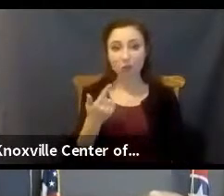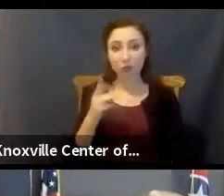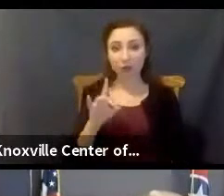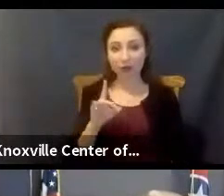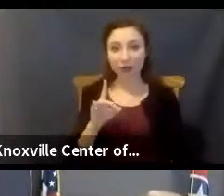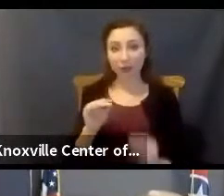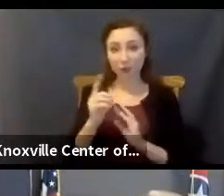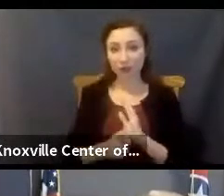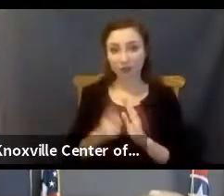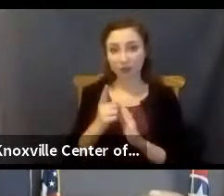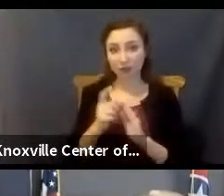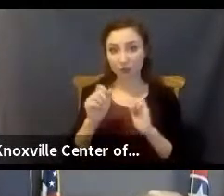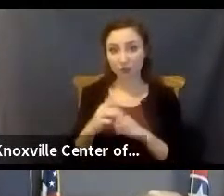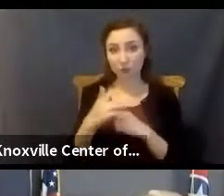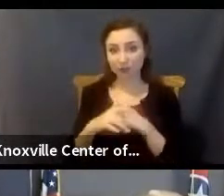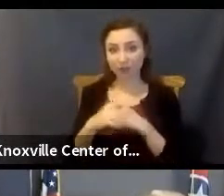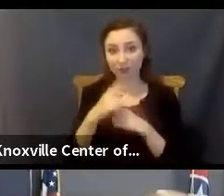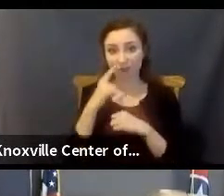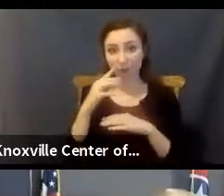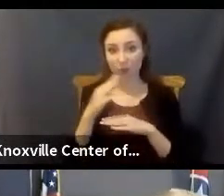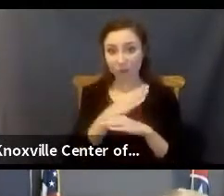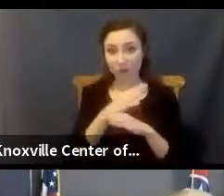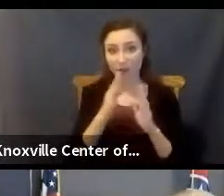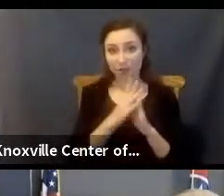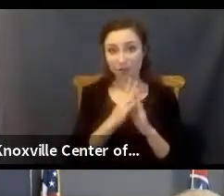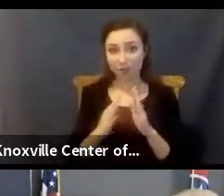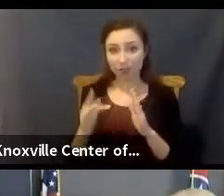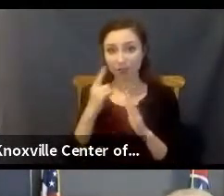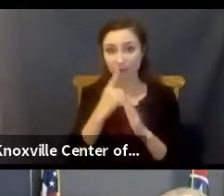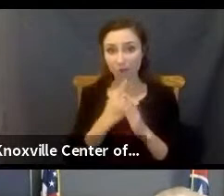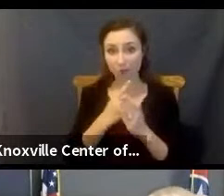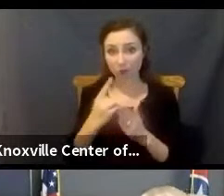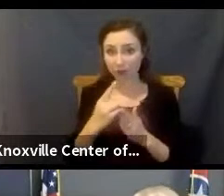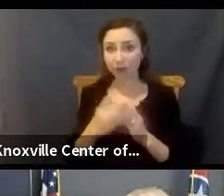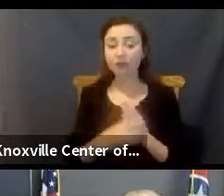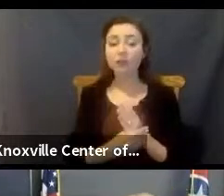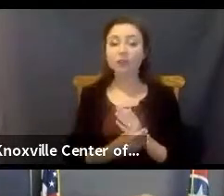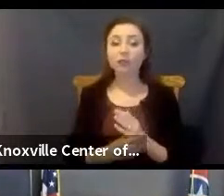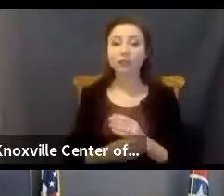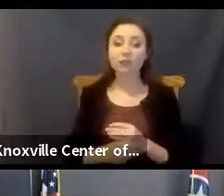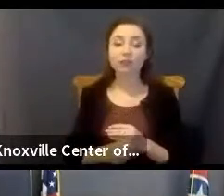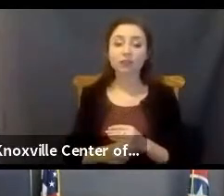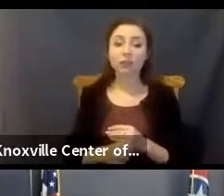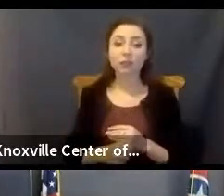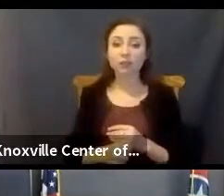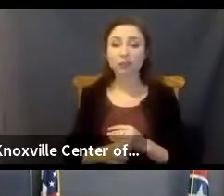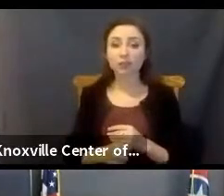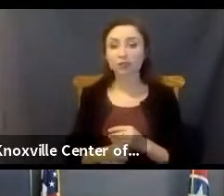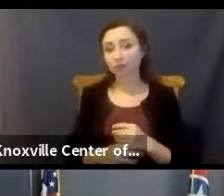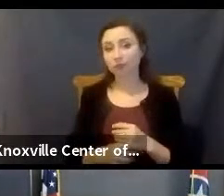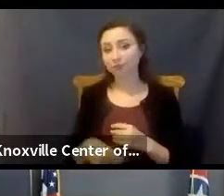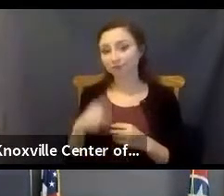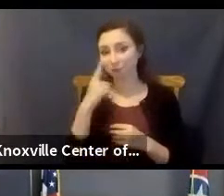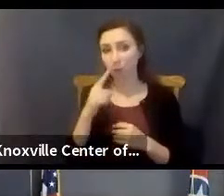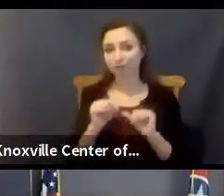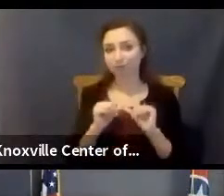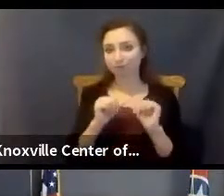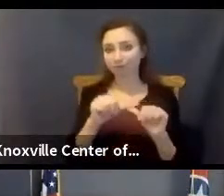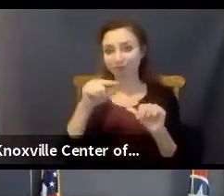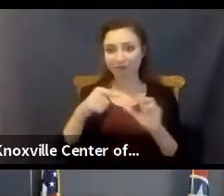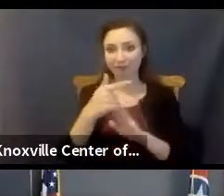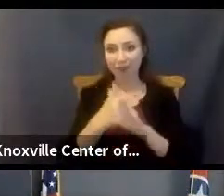hours that can be available to businesses over the course of the term of this. But I think I would rather see what we might